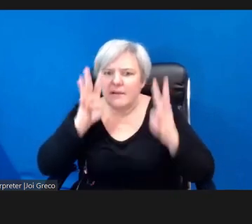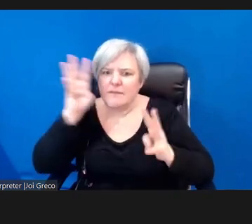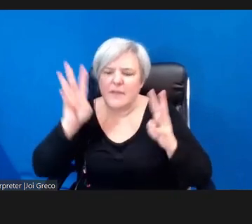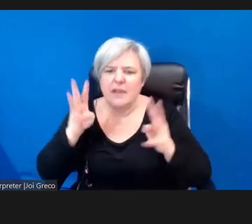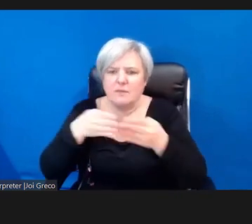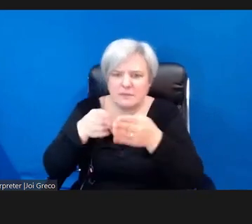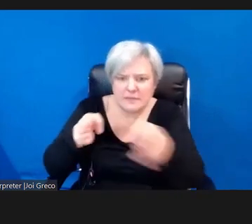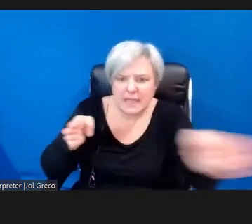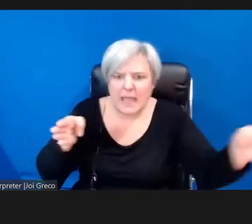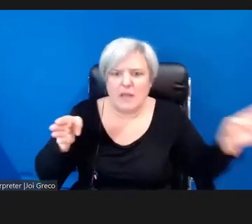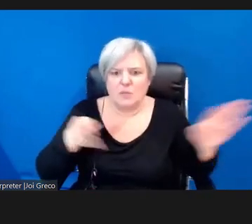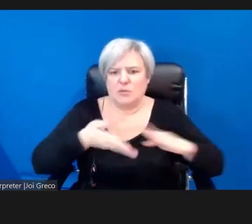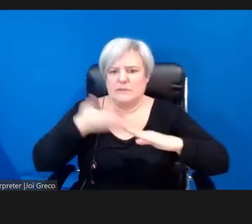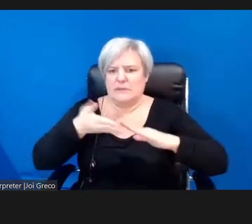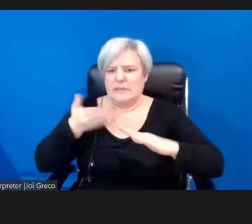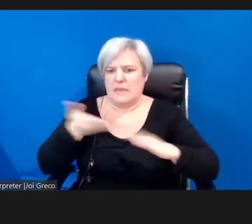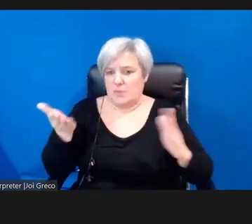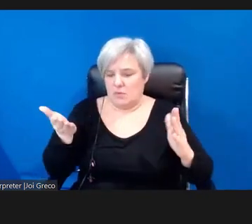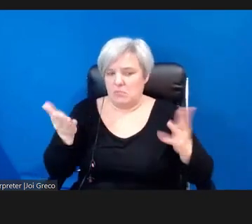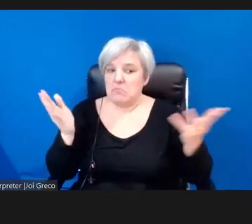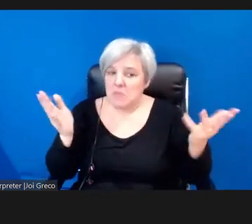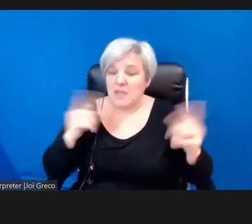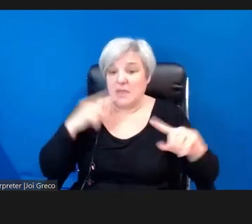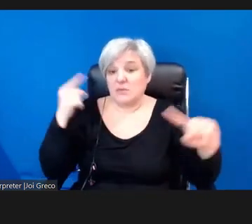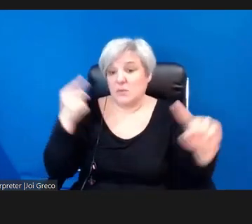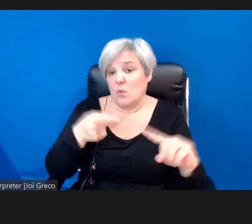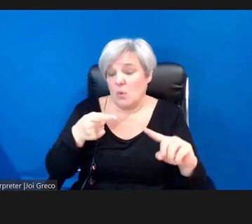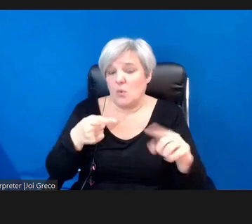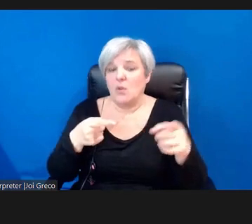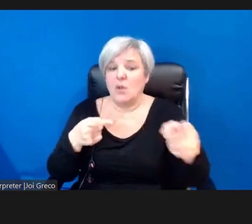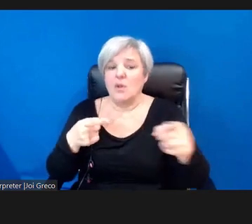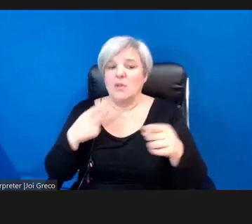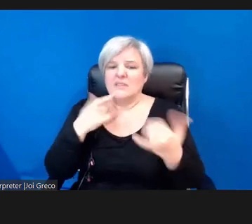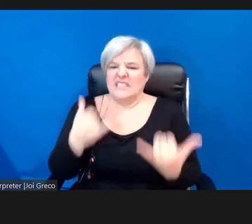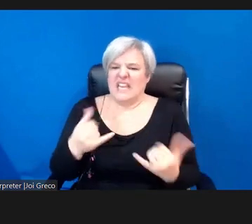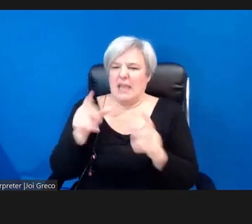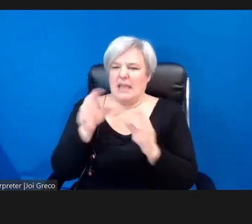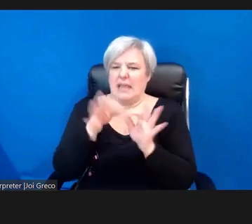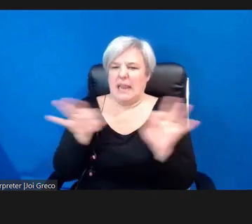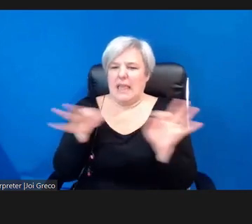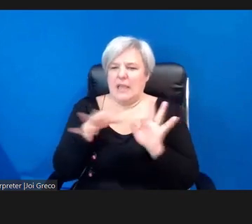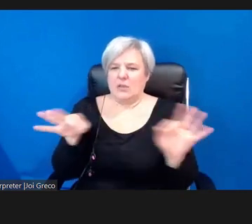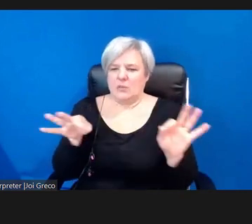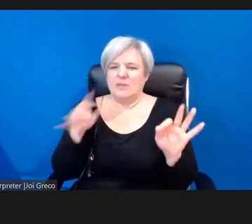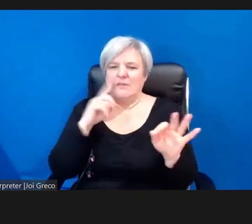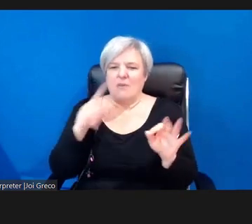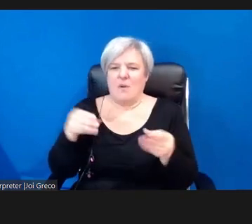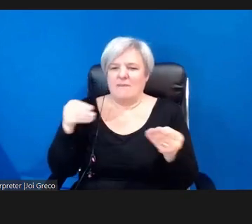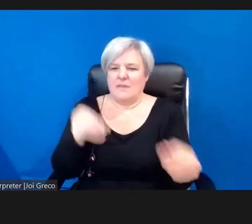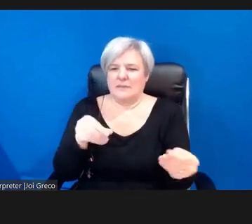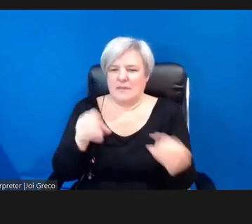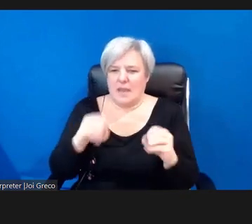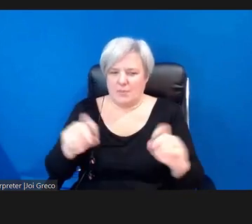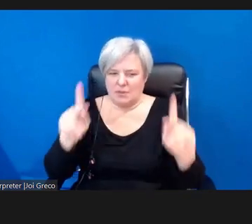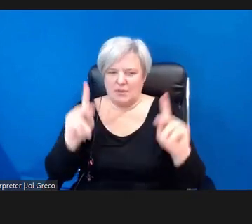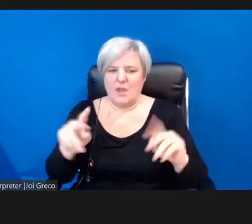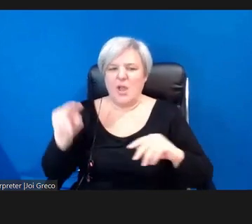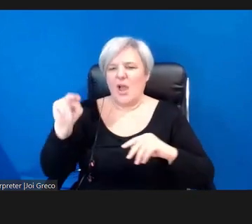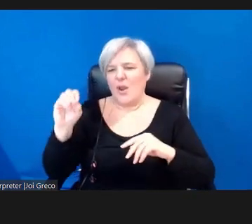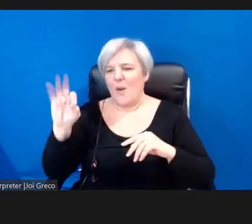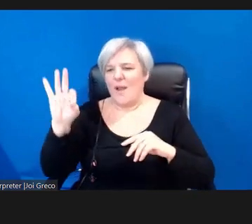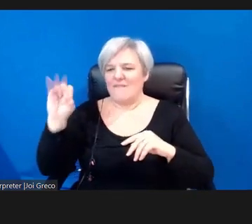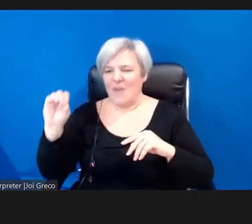and sustainable work. Today, we're going to review some of the language in the Notice of Funding Opportunity, or NOFO,